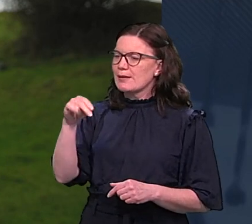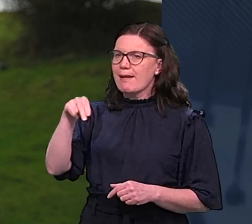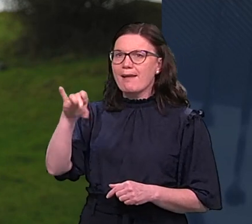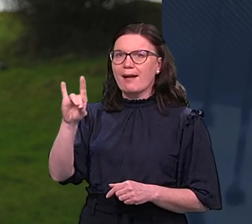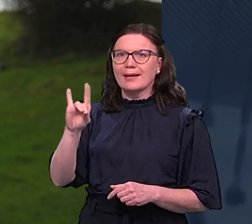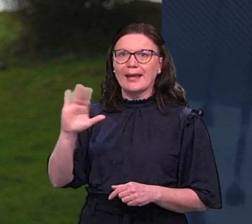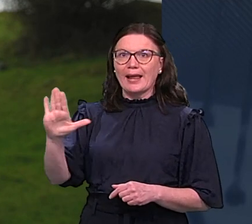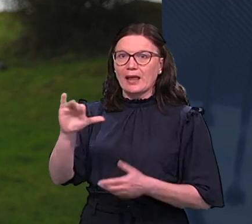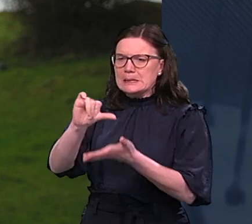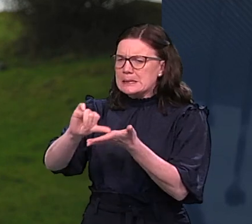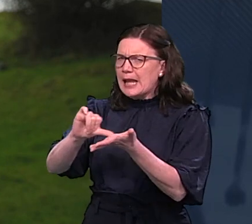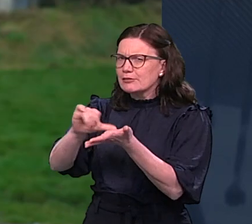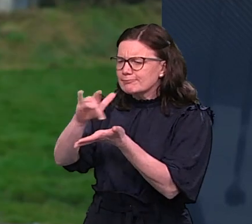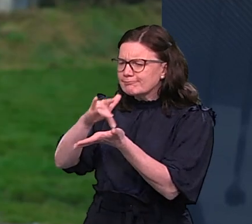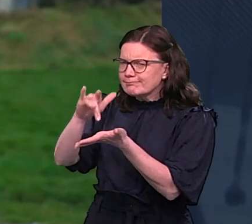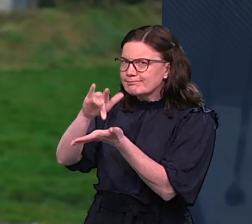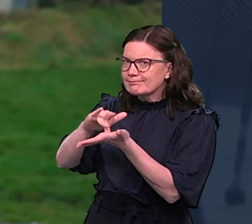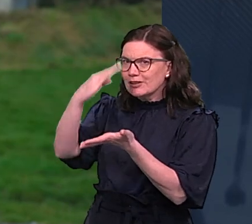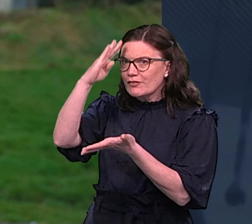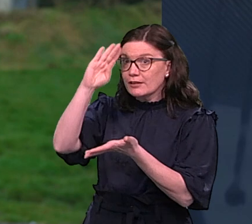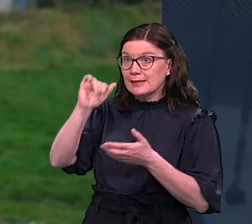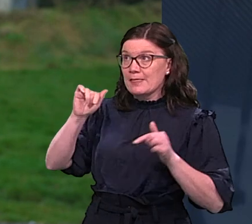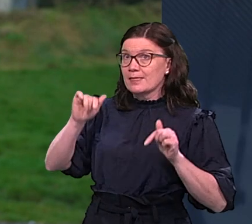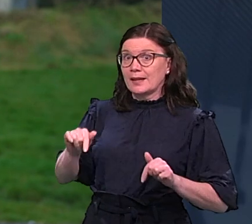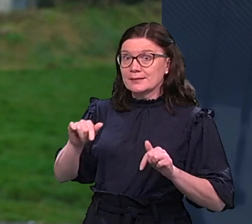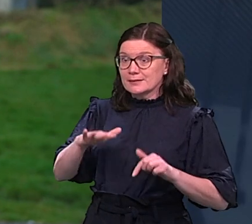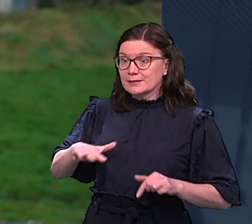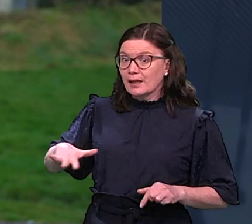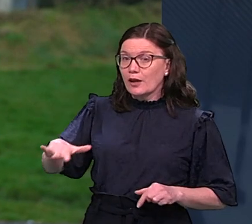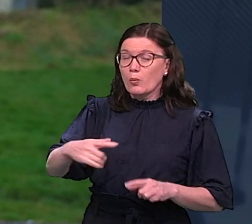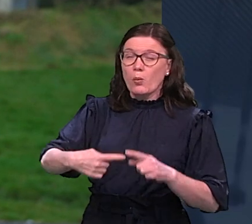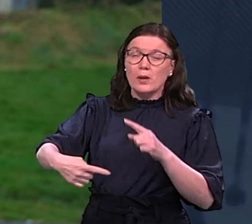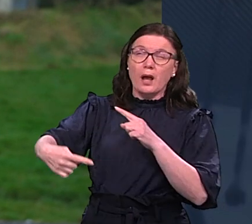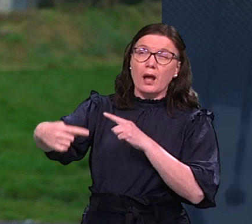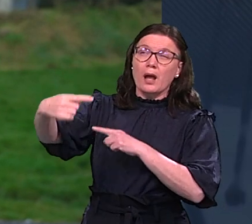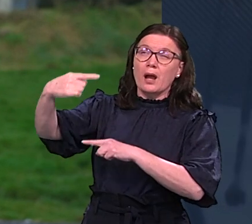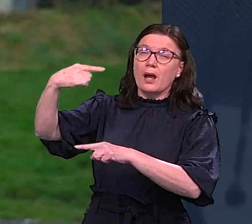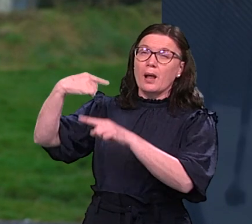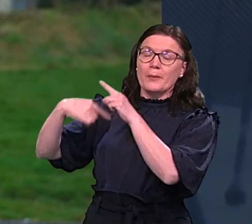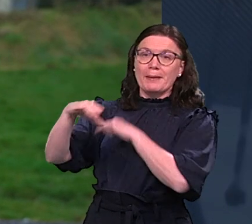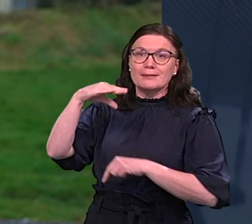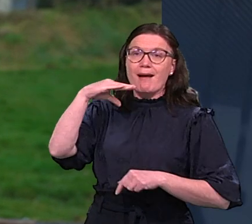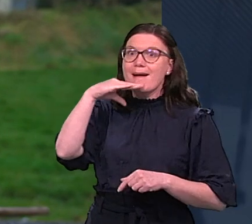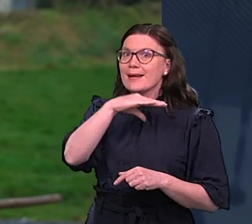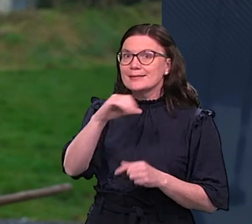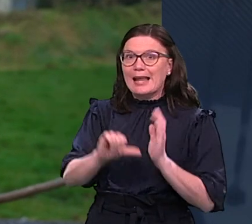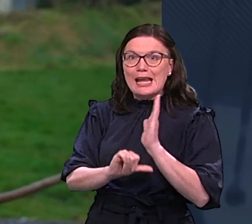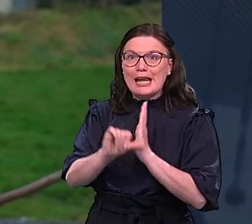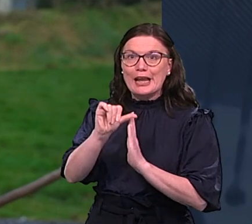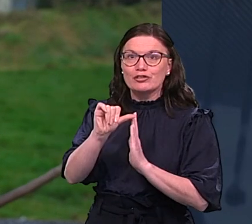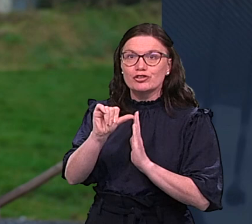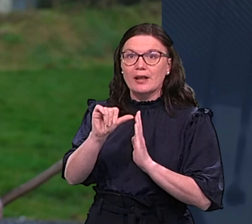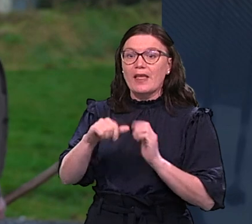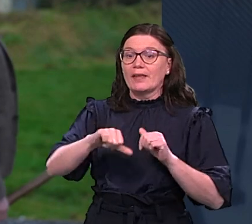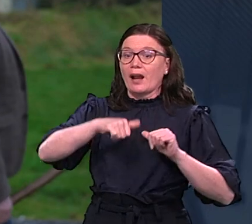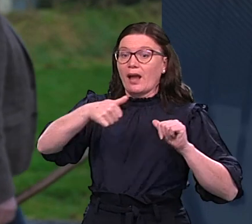very sacred centre of Ireland. This site goes right back to the Ice Age. From the Ice Age, we go on